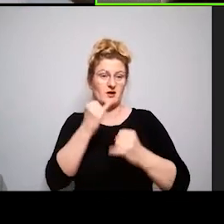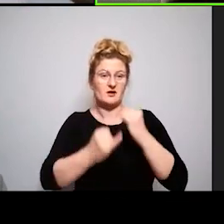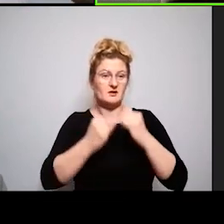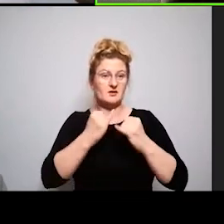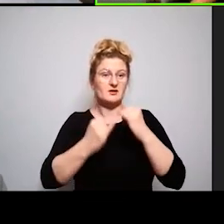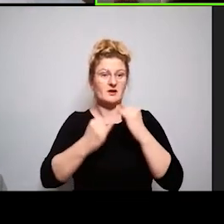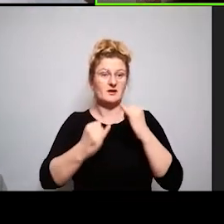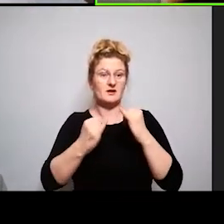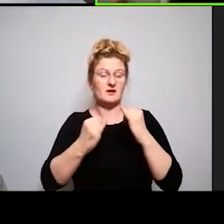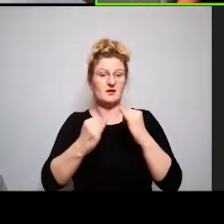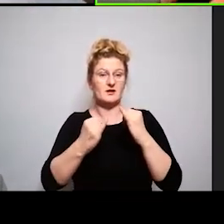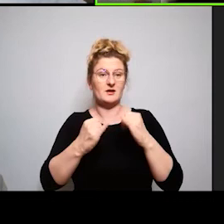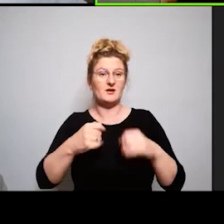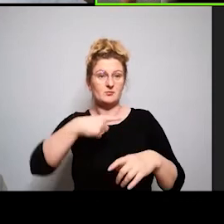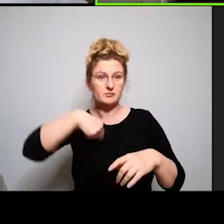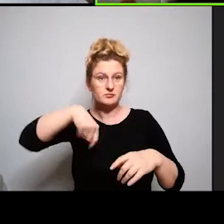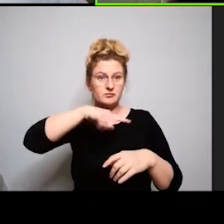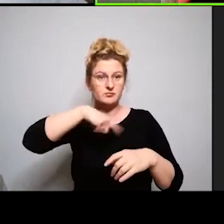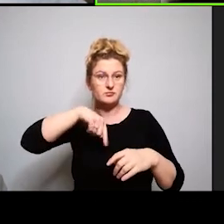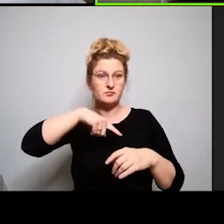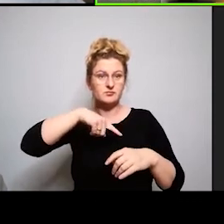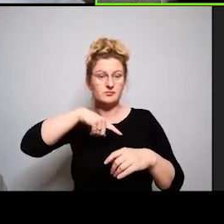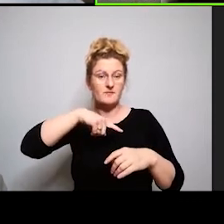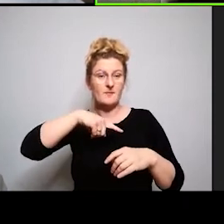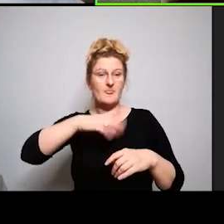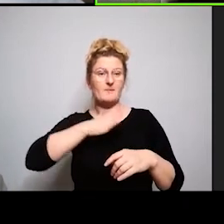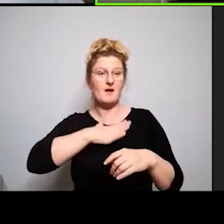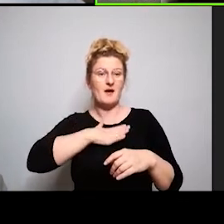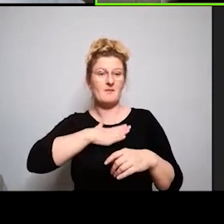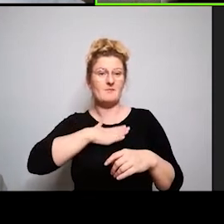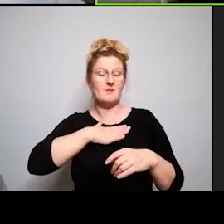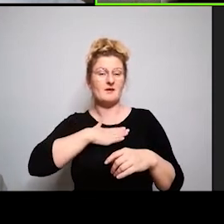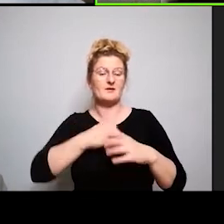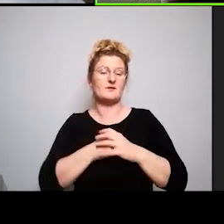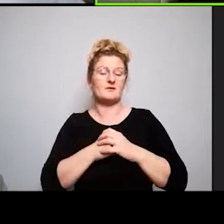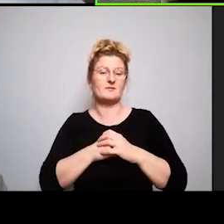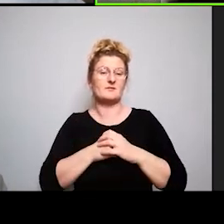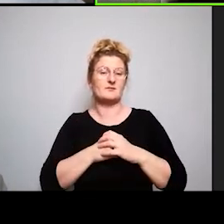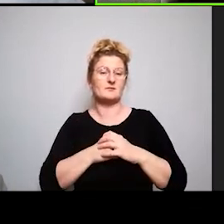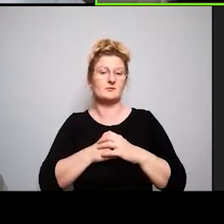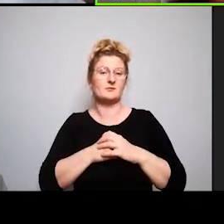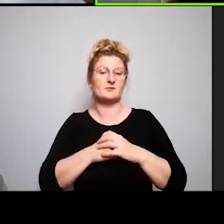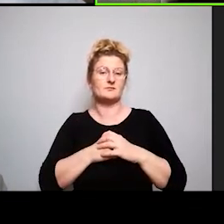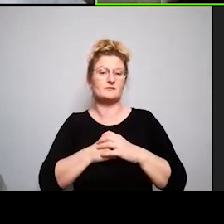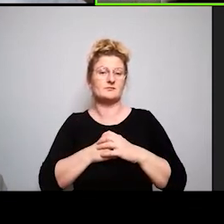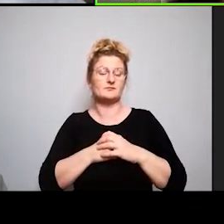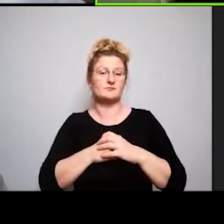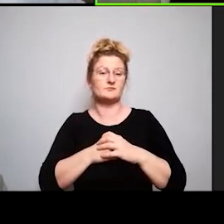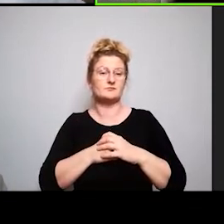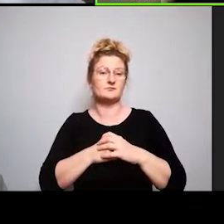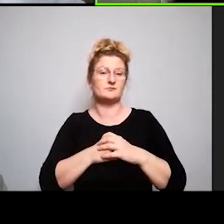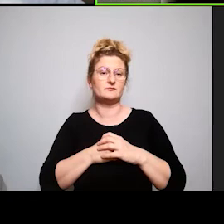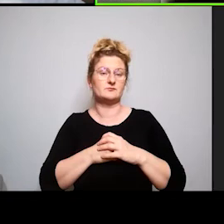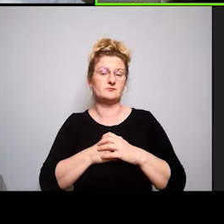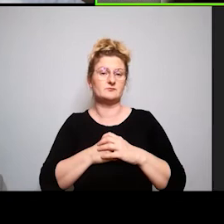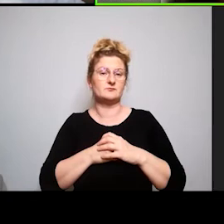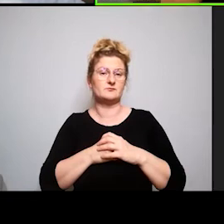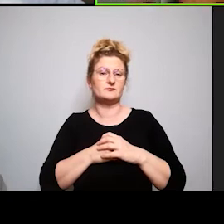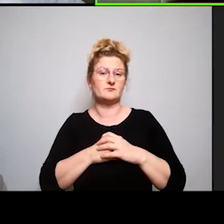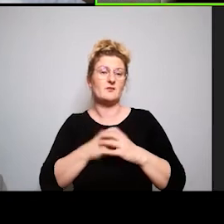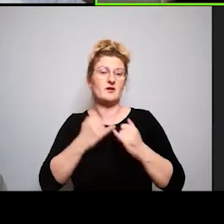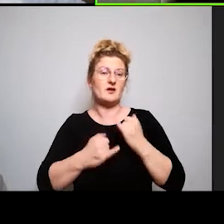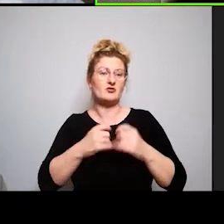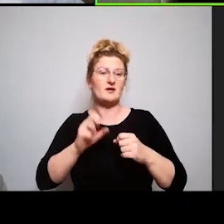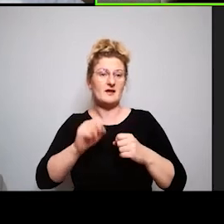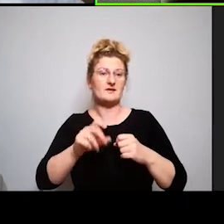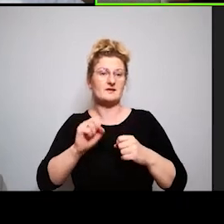think about this, but there were 2 boys fighting in school and a teacher went with water, you know, like